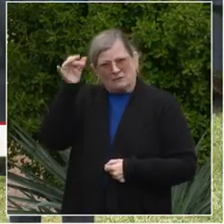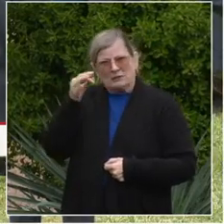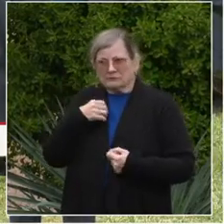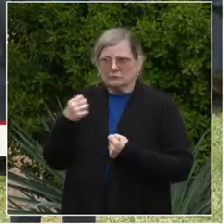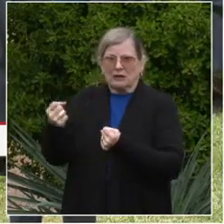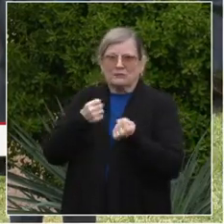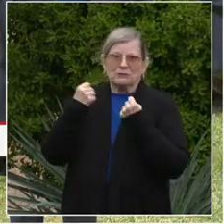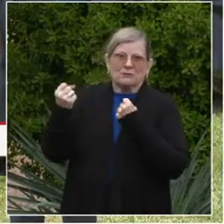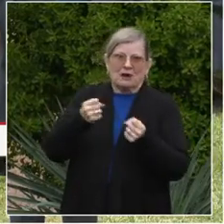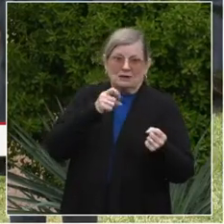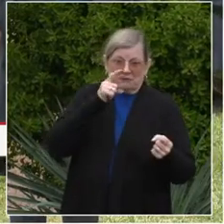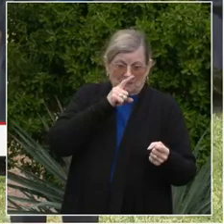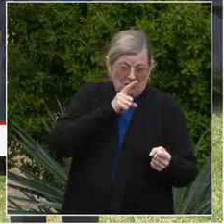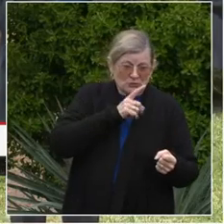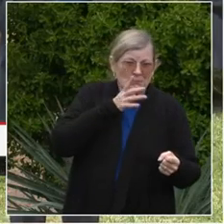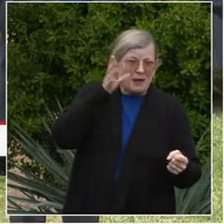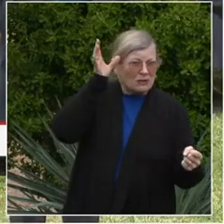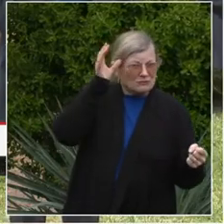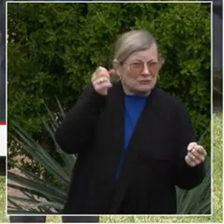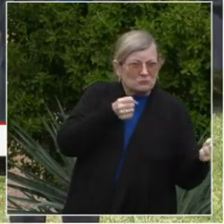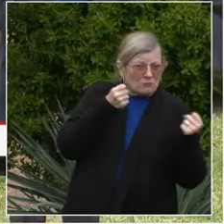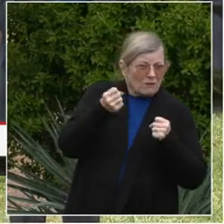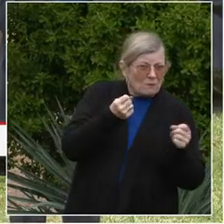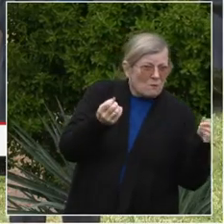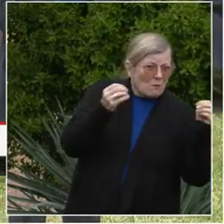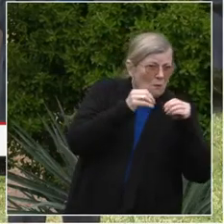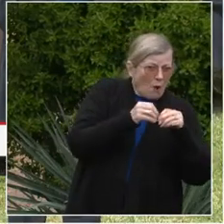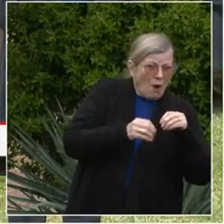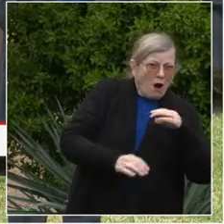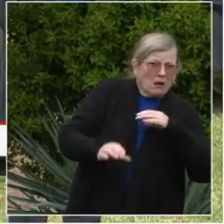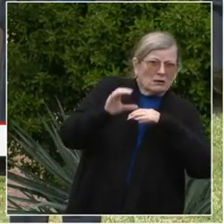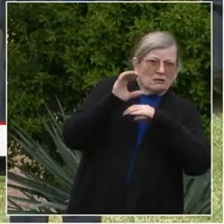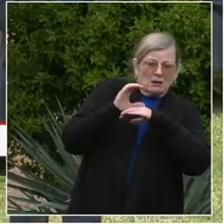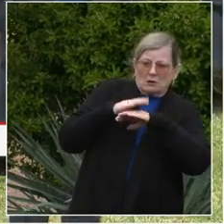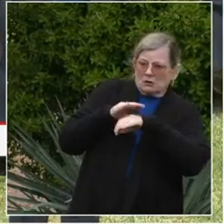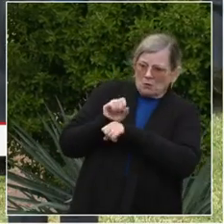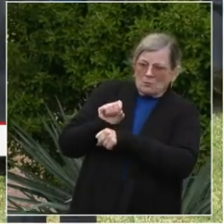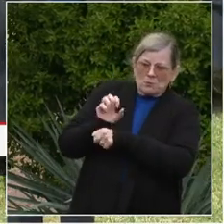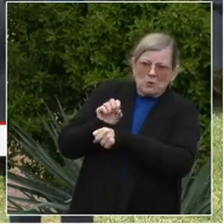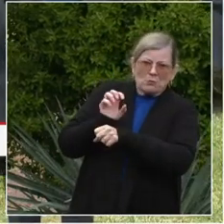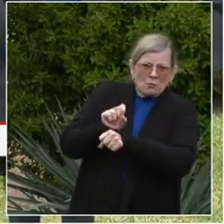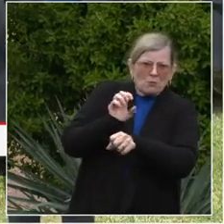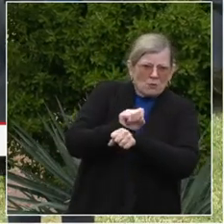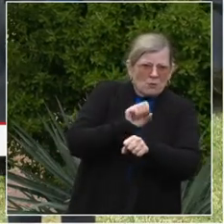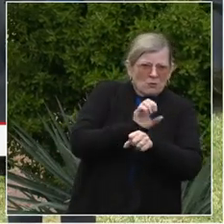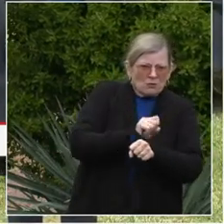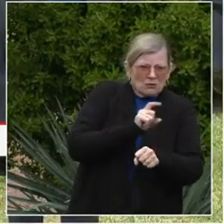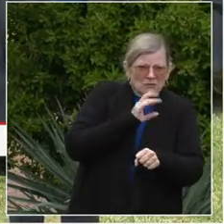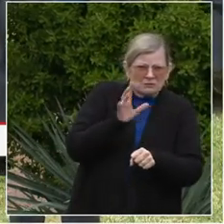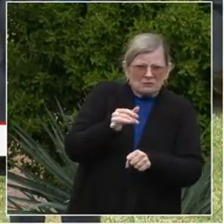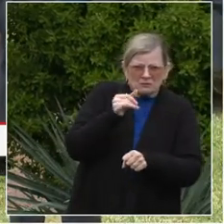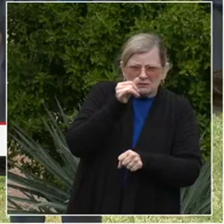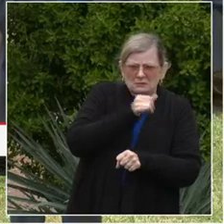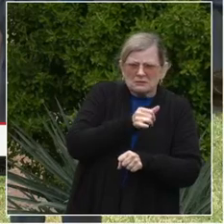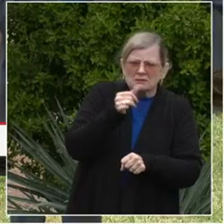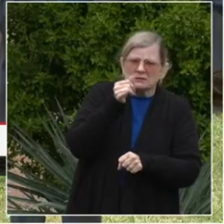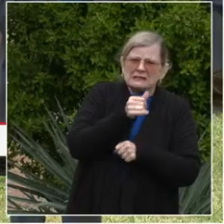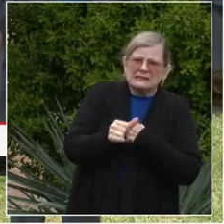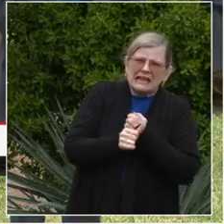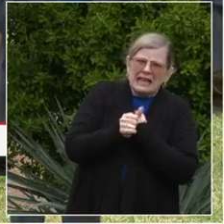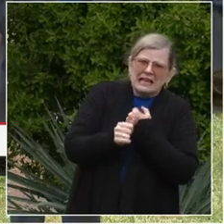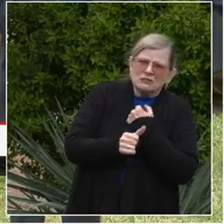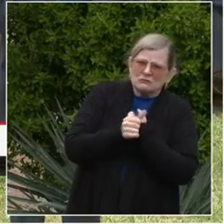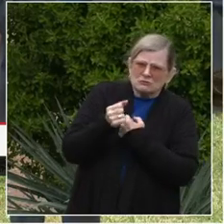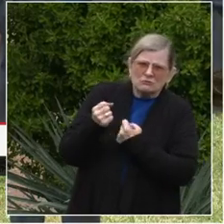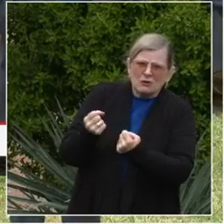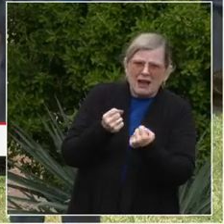foster parent in D.C. means driving even more. There's appointments all over the place, and it's dangerous to drive around the city right